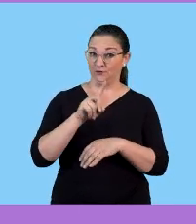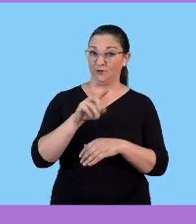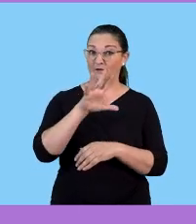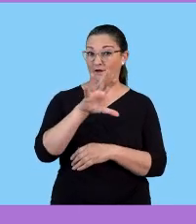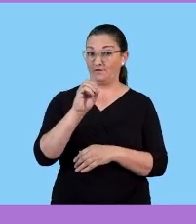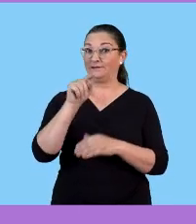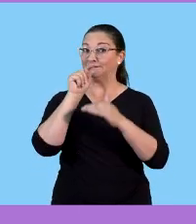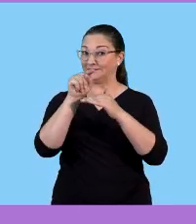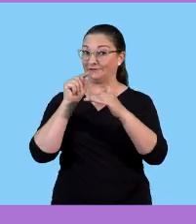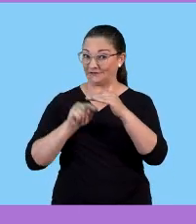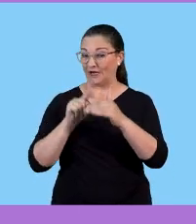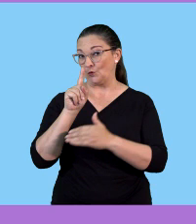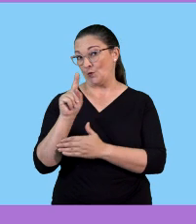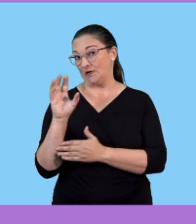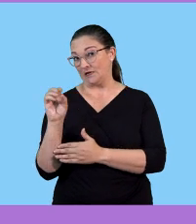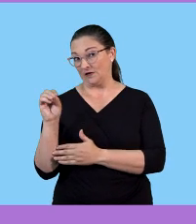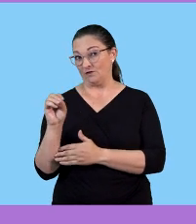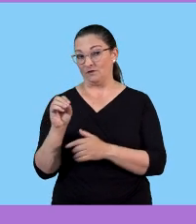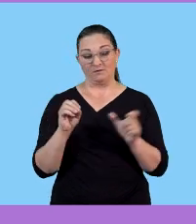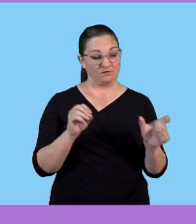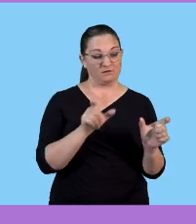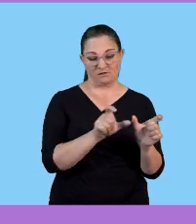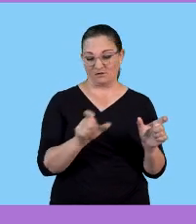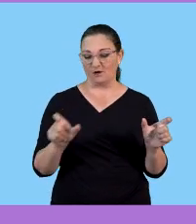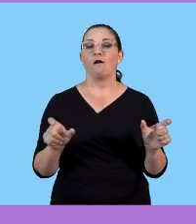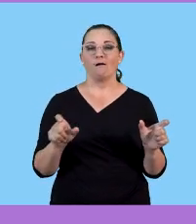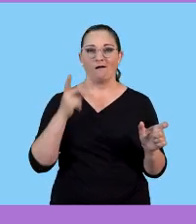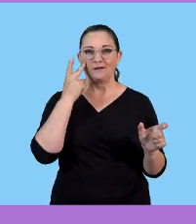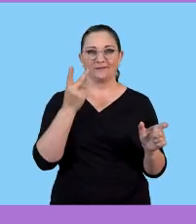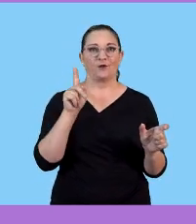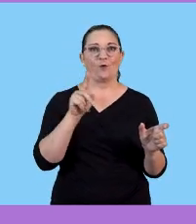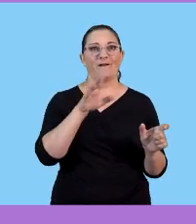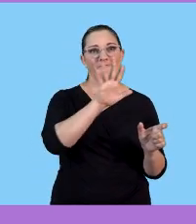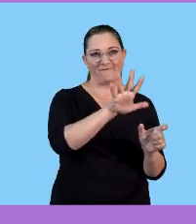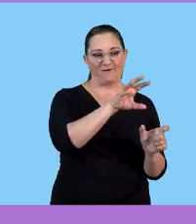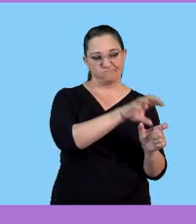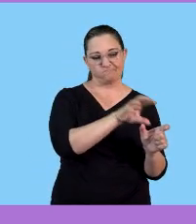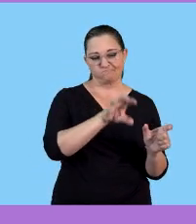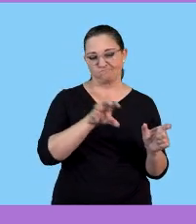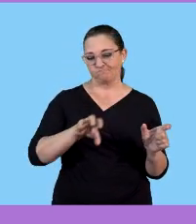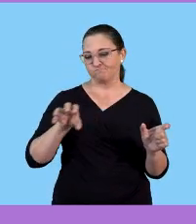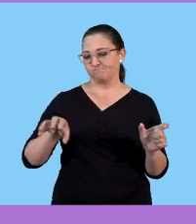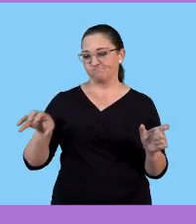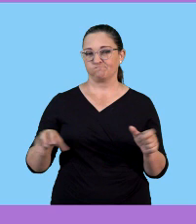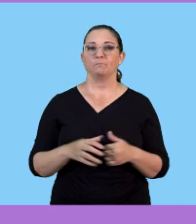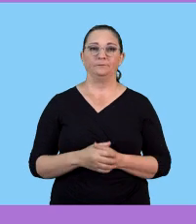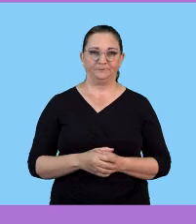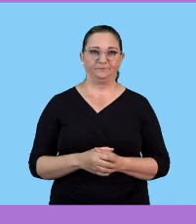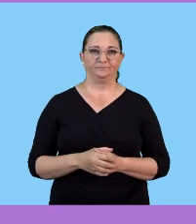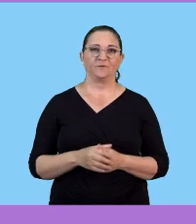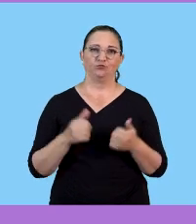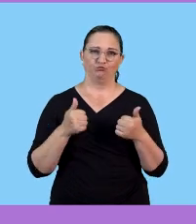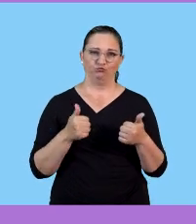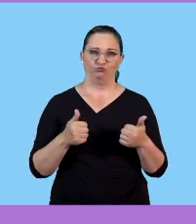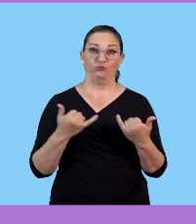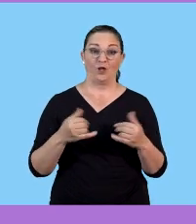5 tins. Yay. Nice work. What will we do with the width? Similar